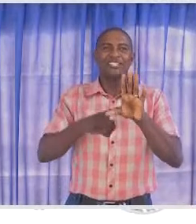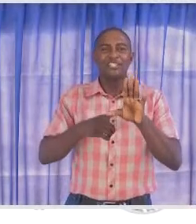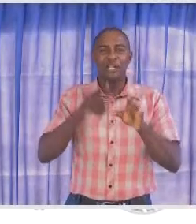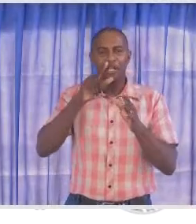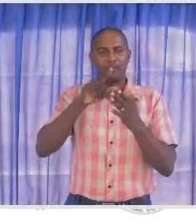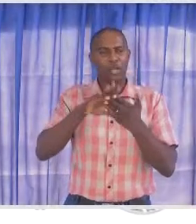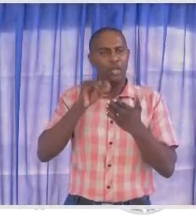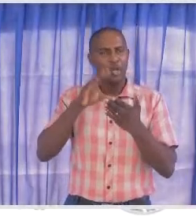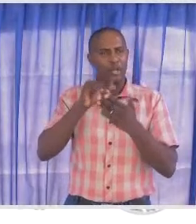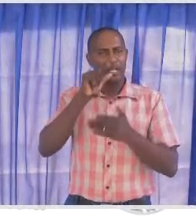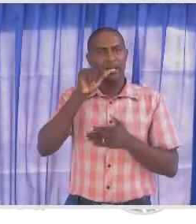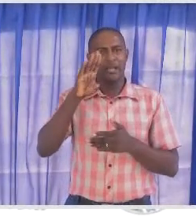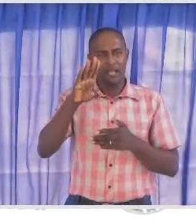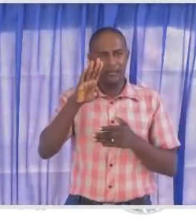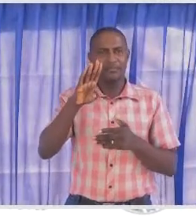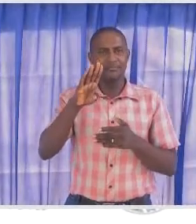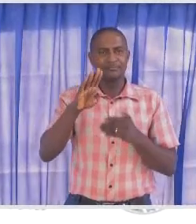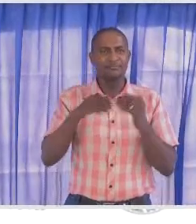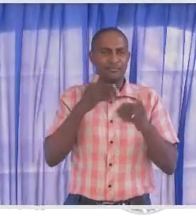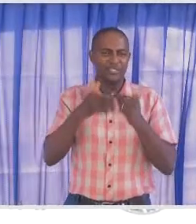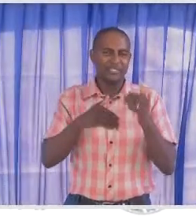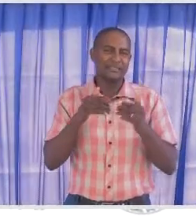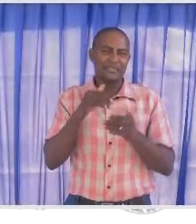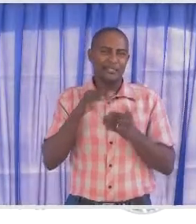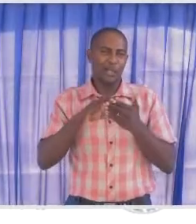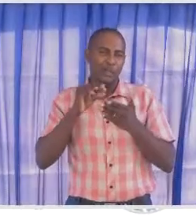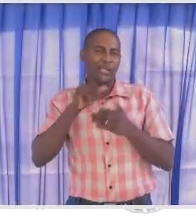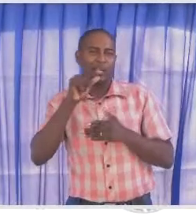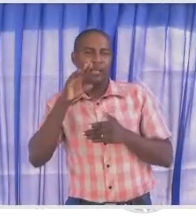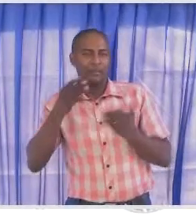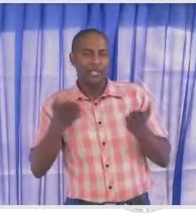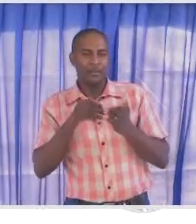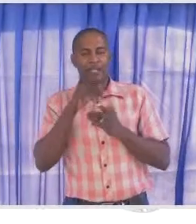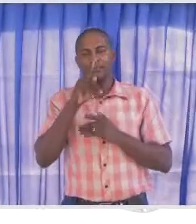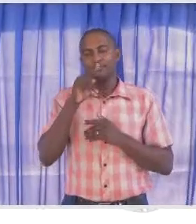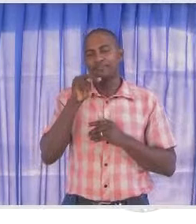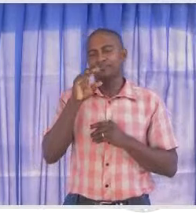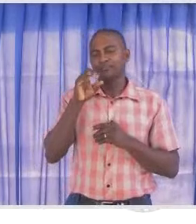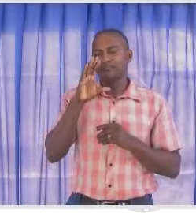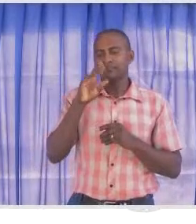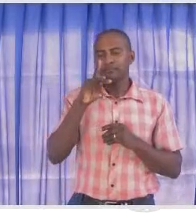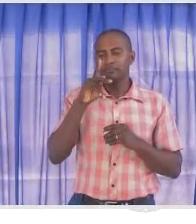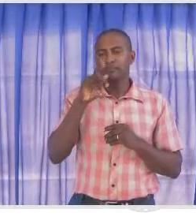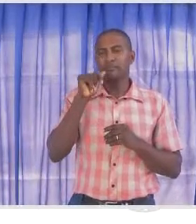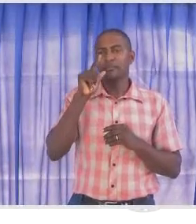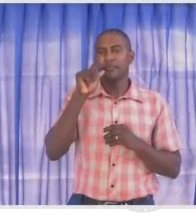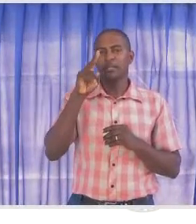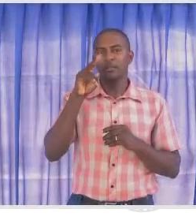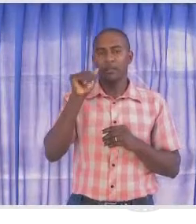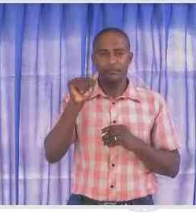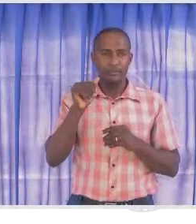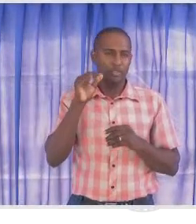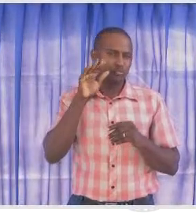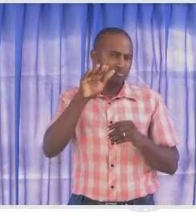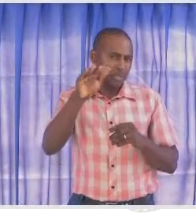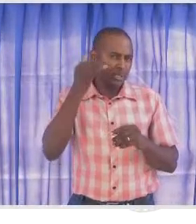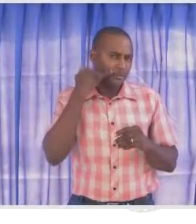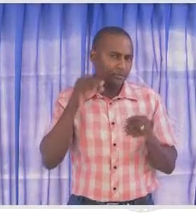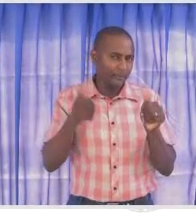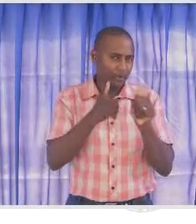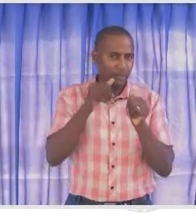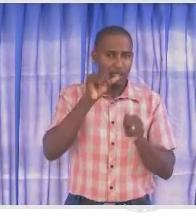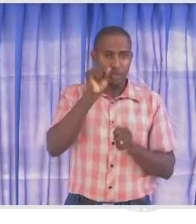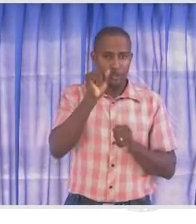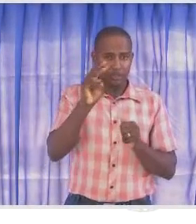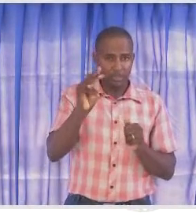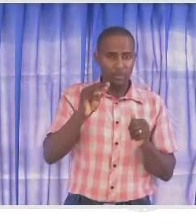the Agro-Processing program at Knockalva. And I just want to remind you to be following us on social media. We are on Twitter, we